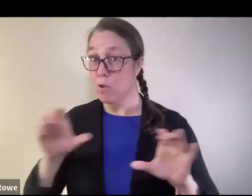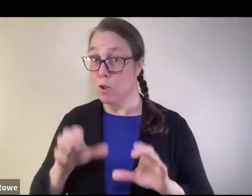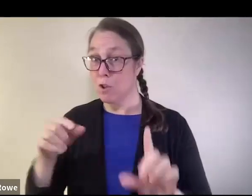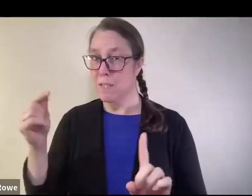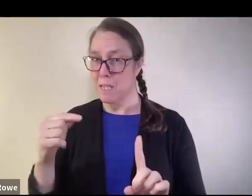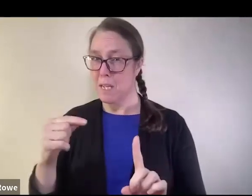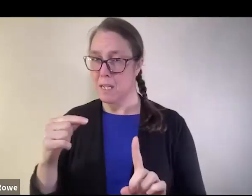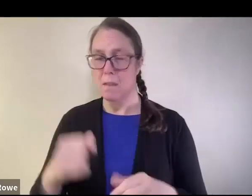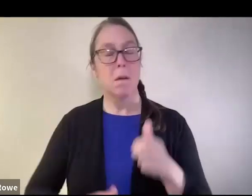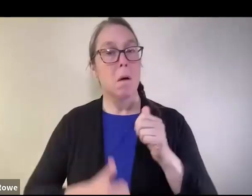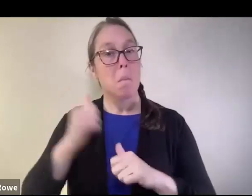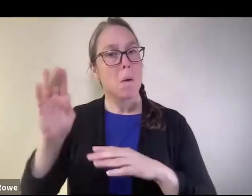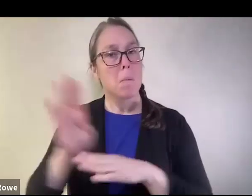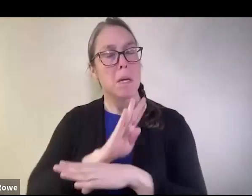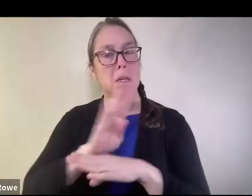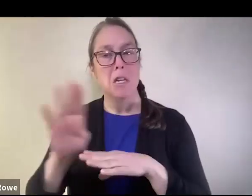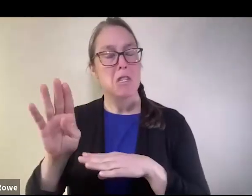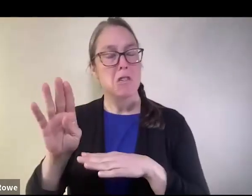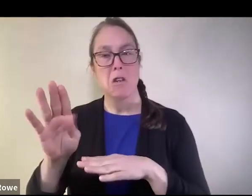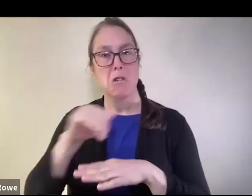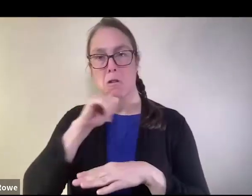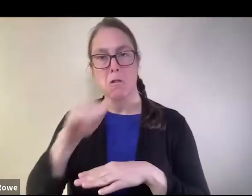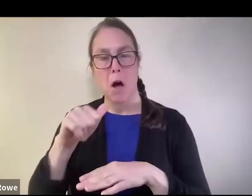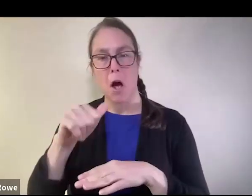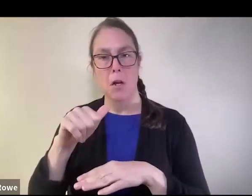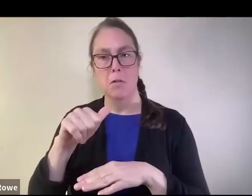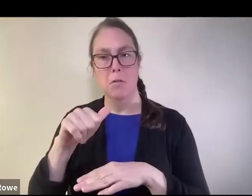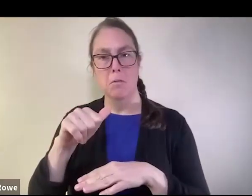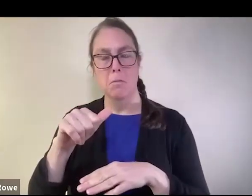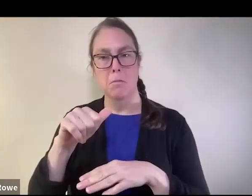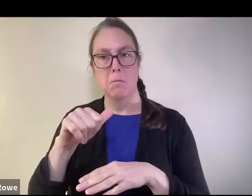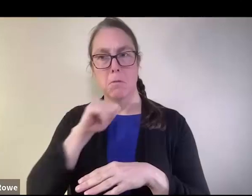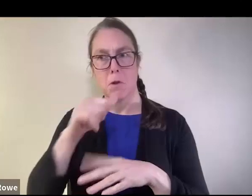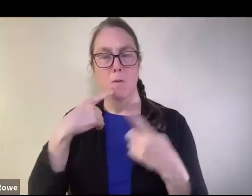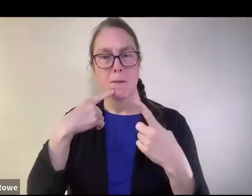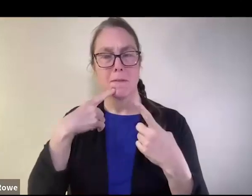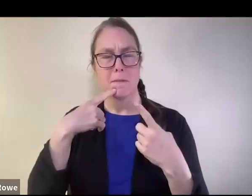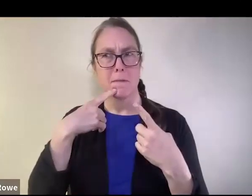Most businesses do not fall in the first 5 years.